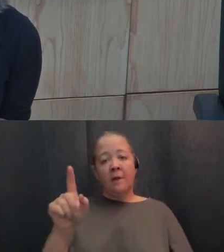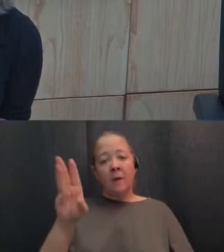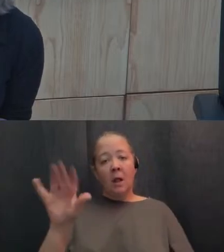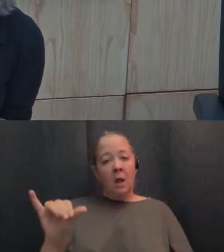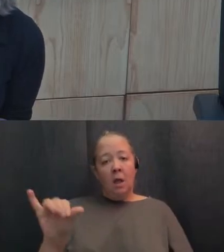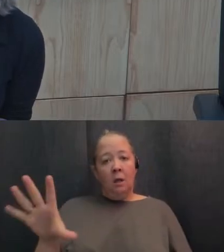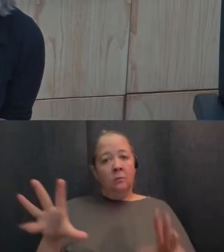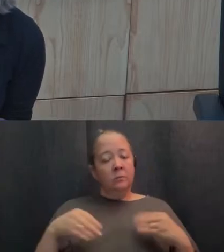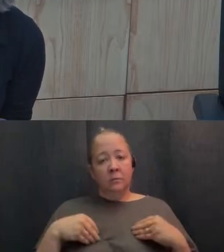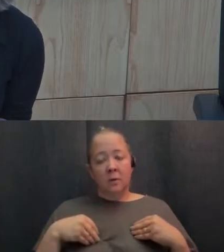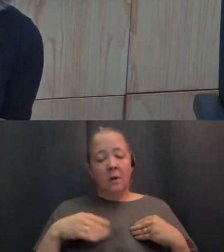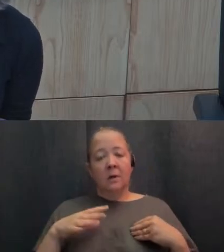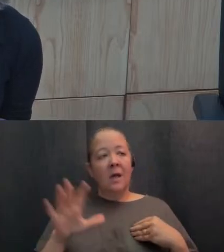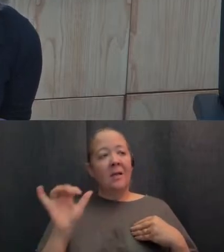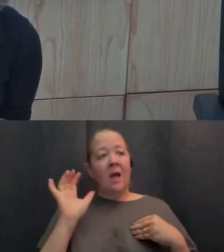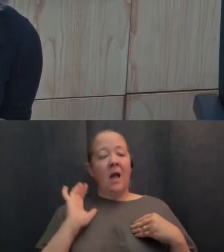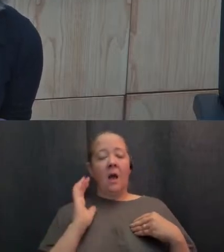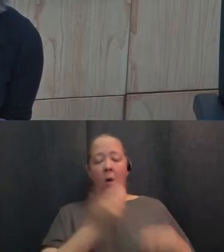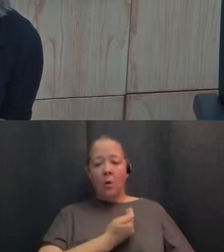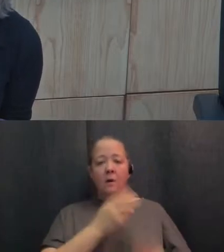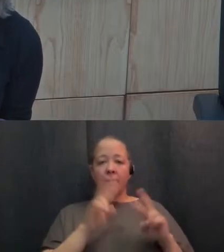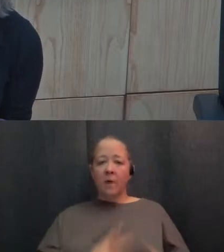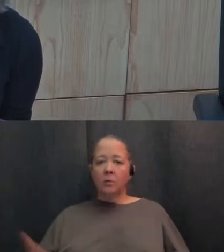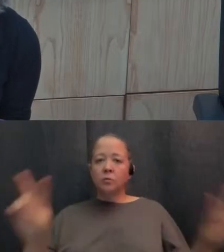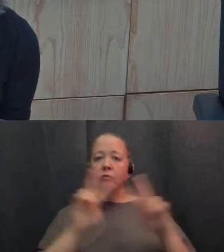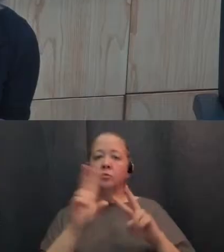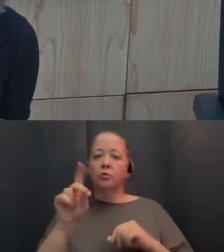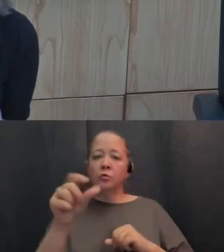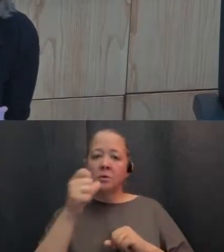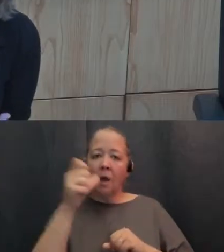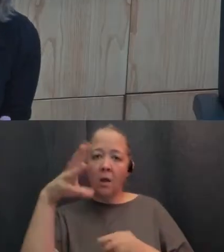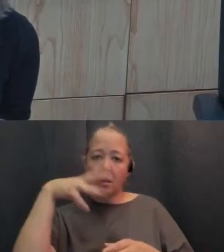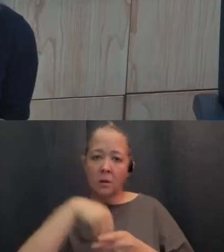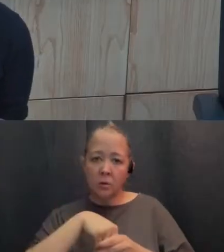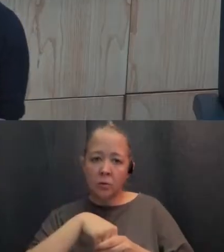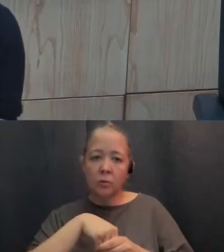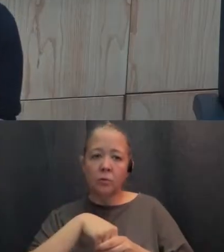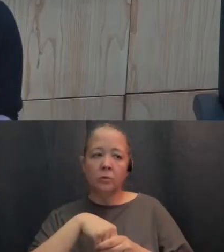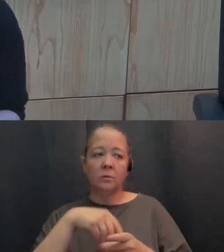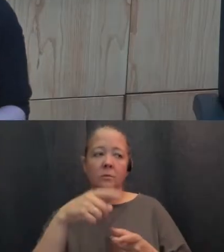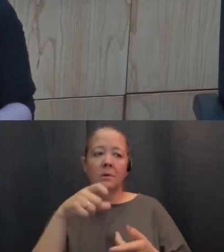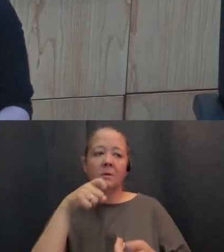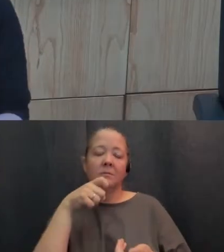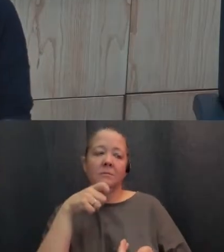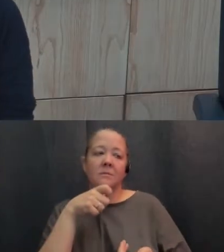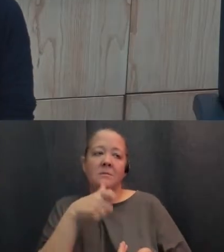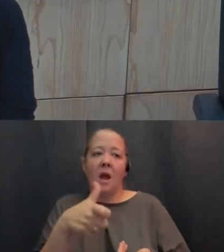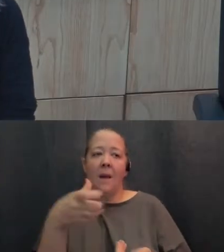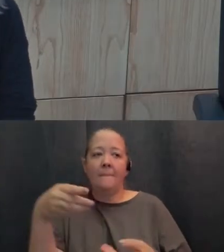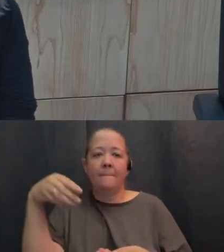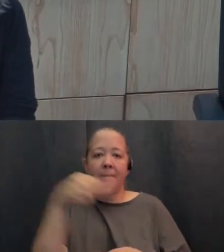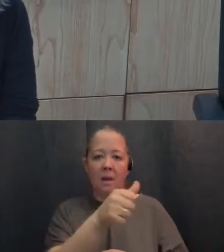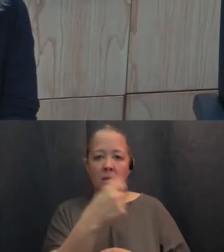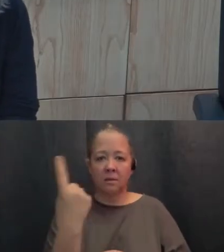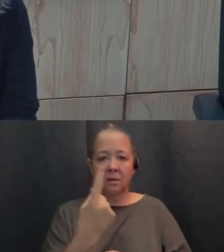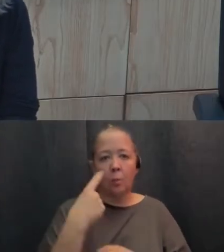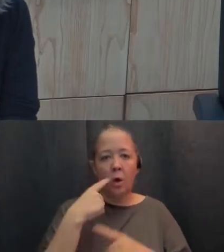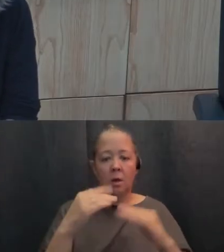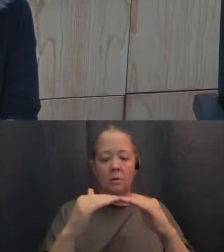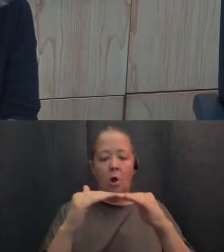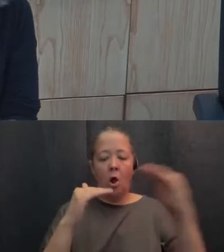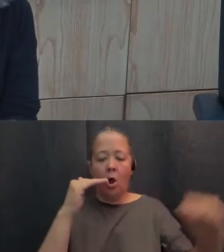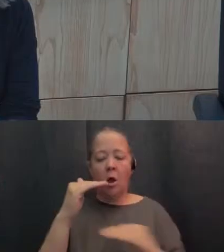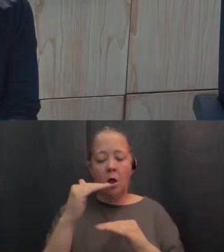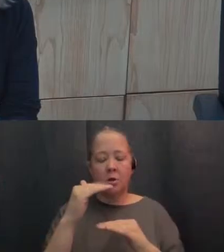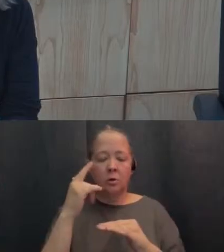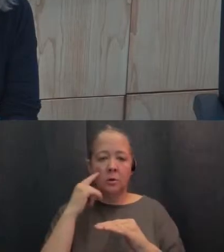values do not include paying folks not a living wage. And so we made a decision